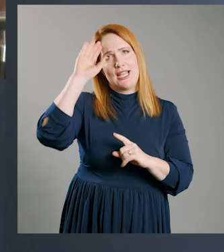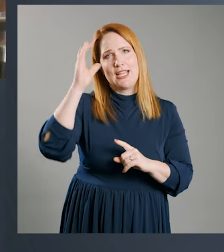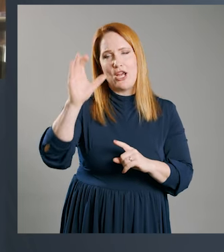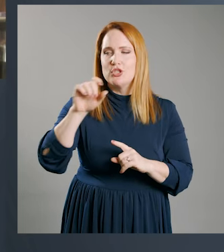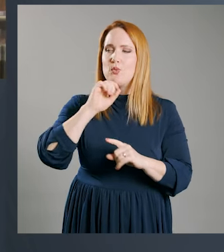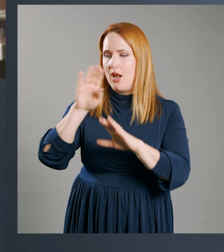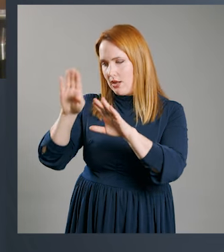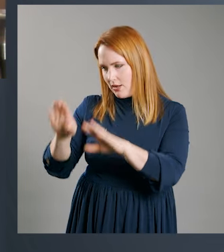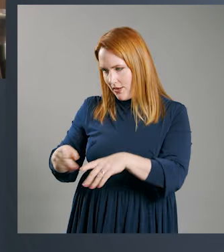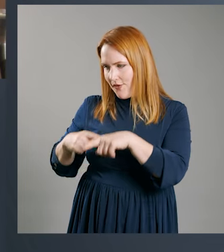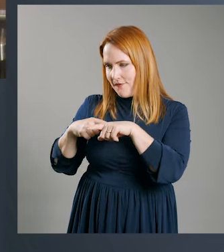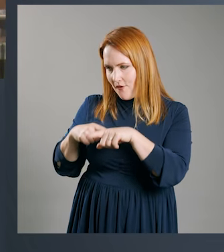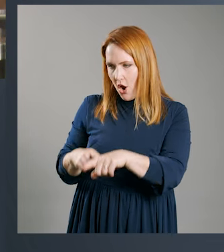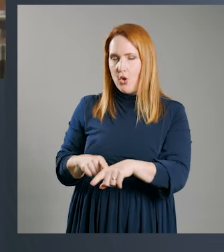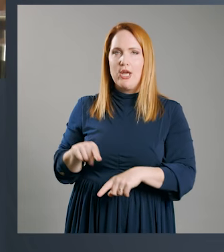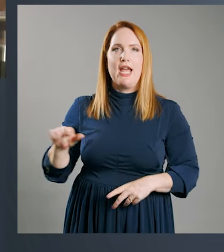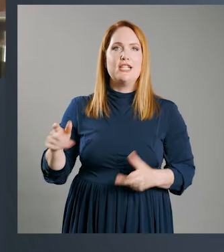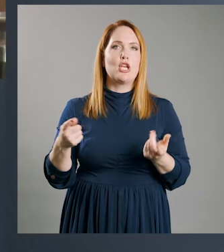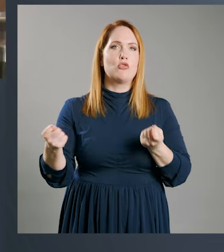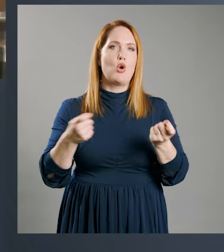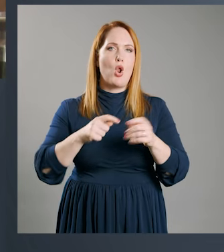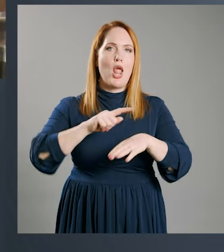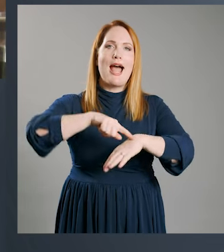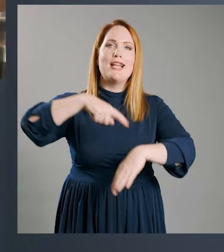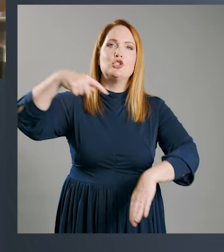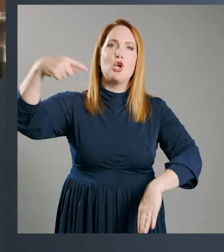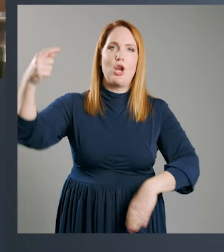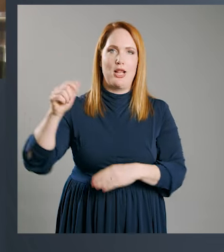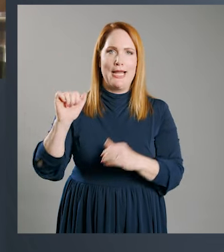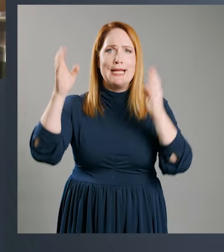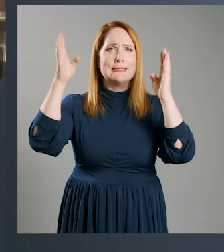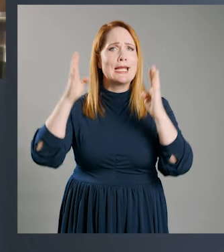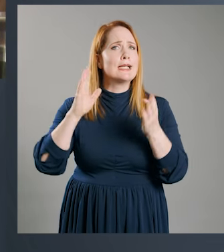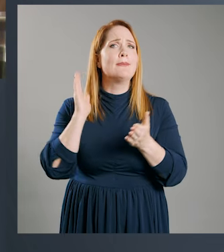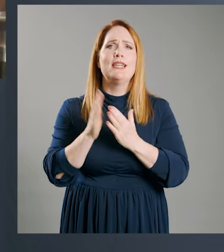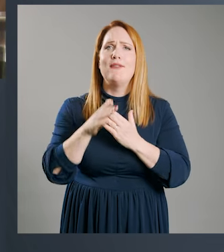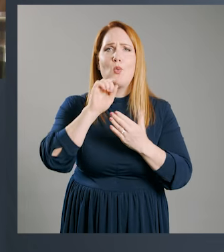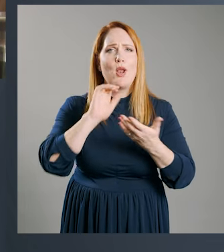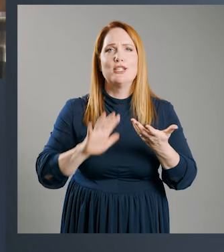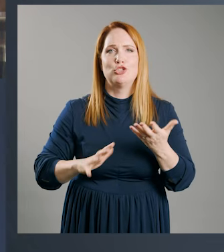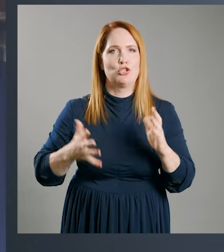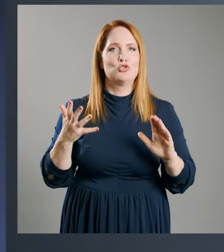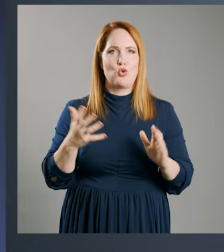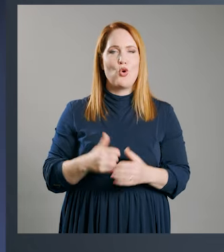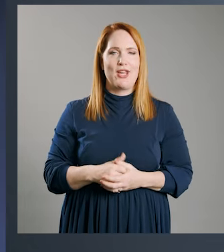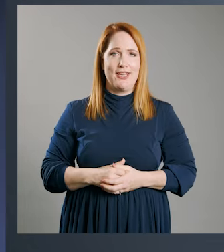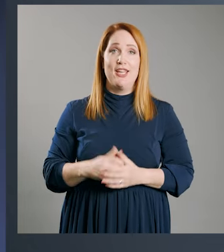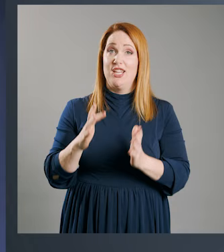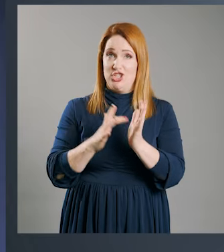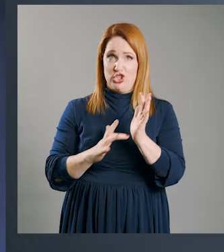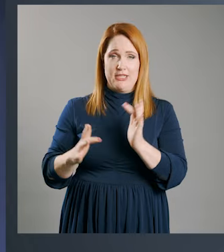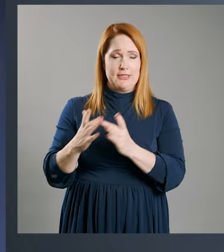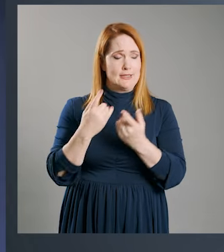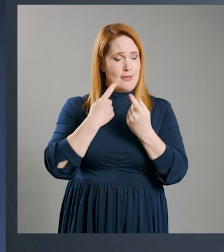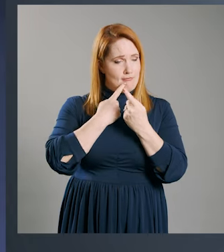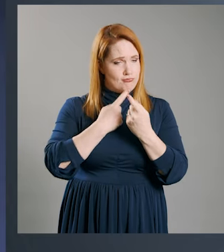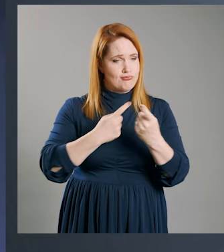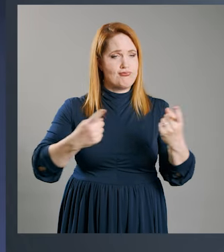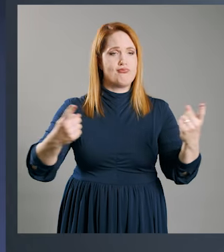and language would obey him. His rule is eternal. It will never end. His kingdom will never be destroyed. Jesus was